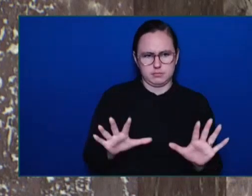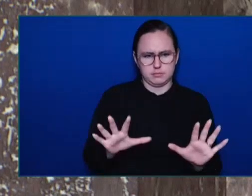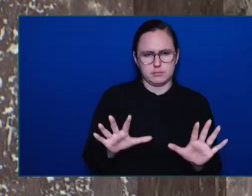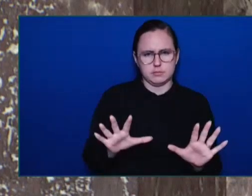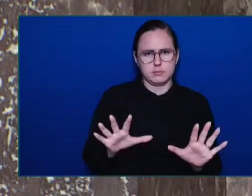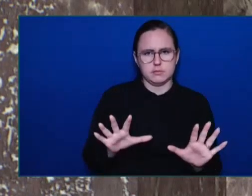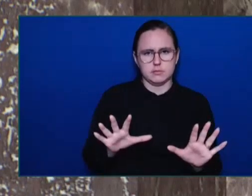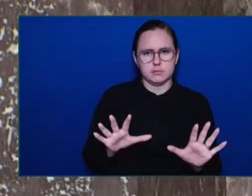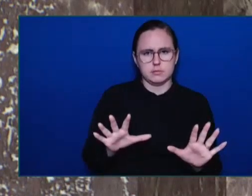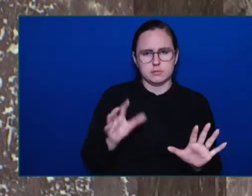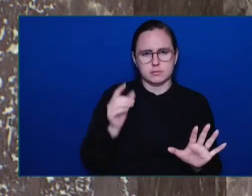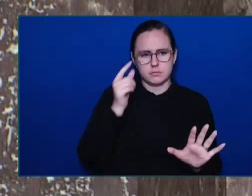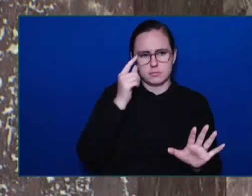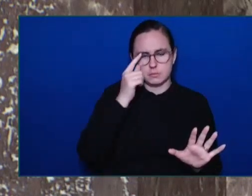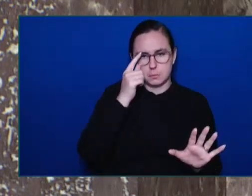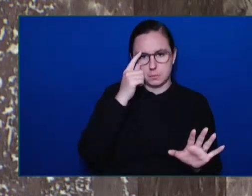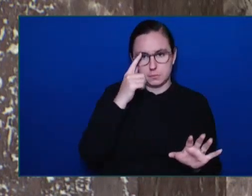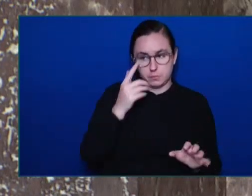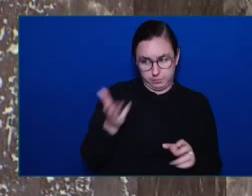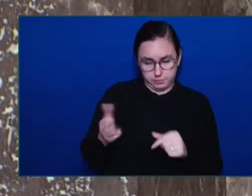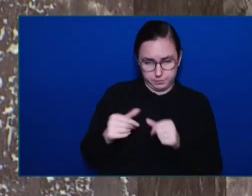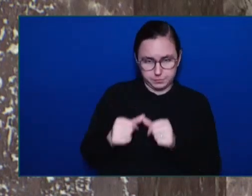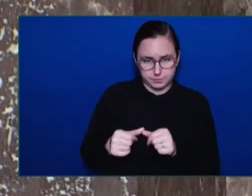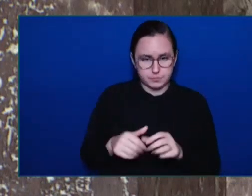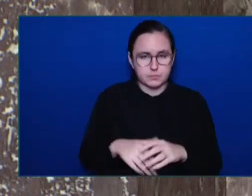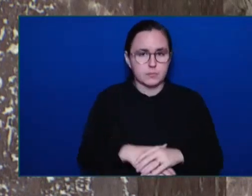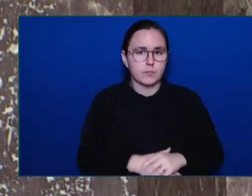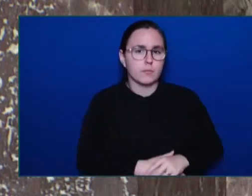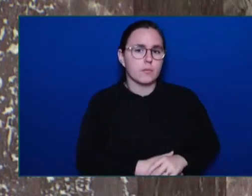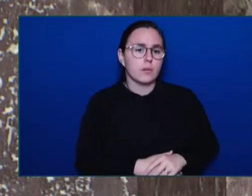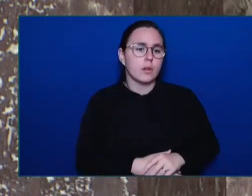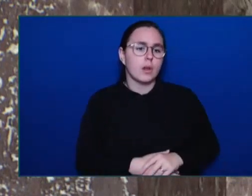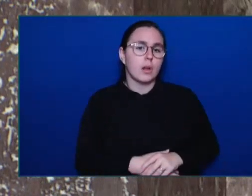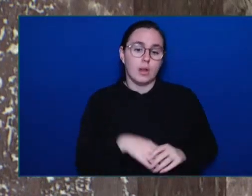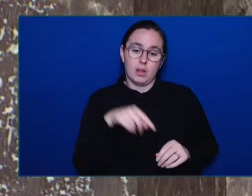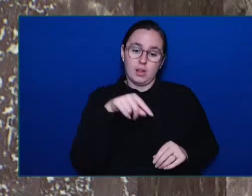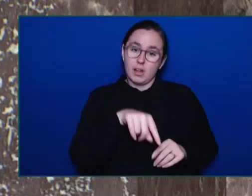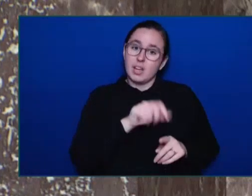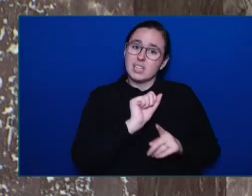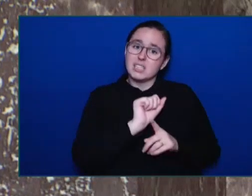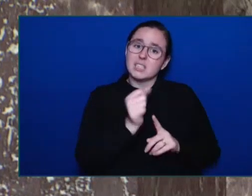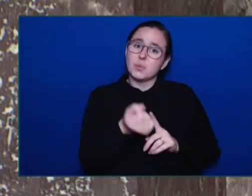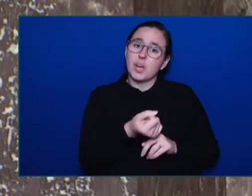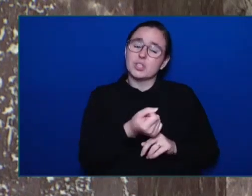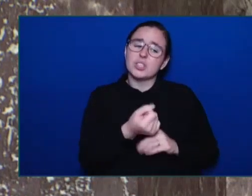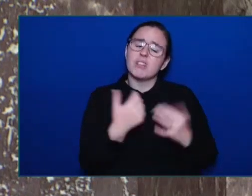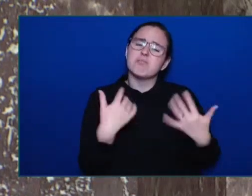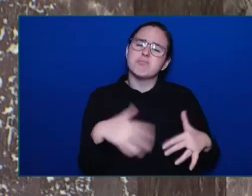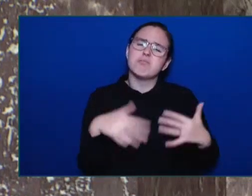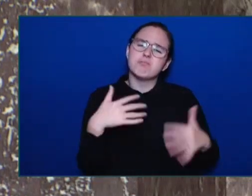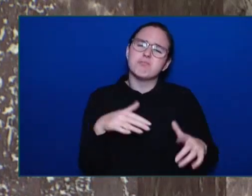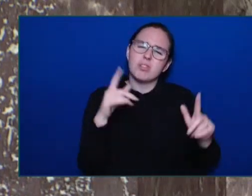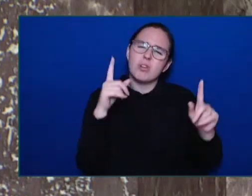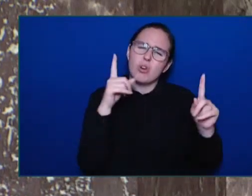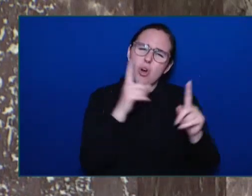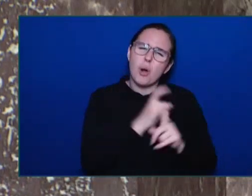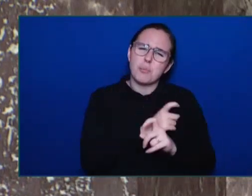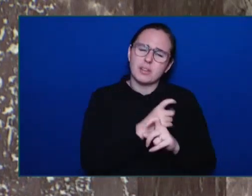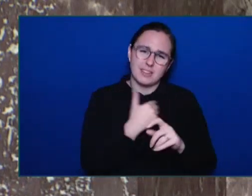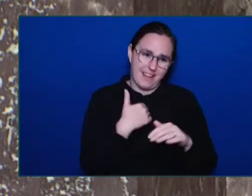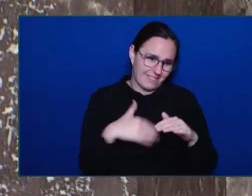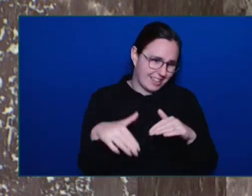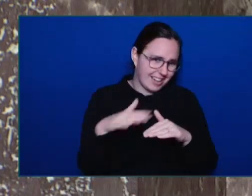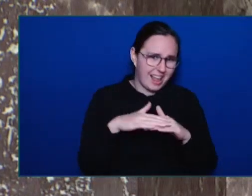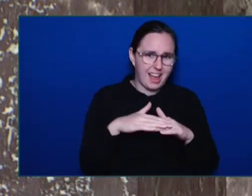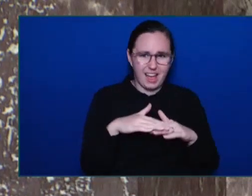these are complex situations, Honourable Speaker. This is very, very complex situations. Everyone has different needs. That's why we're building out the supports, Honourable Speakers,